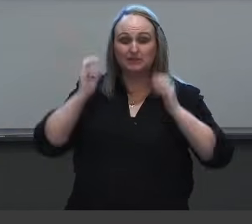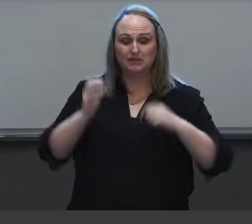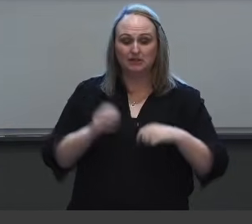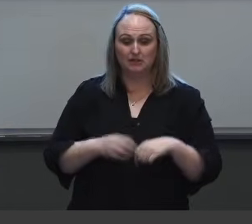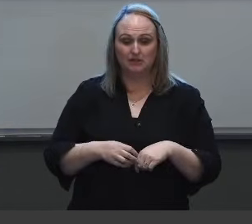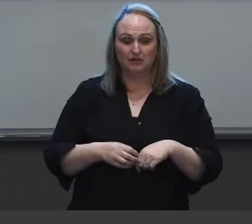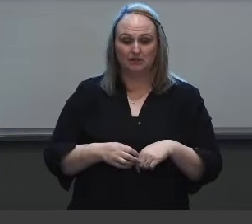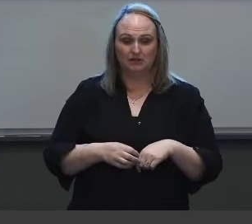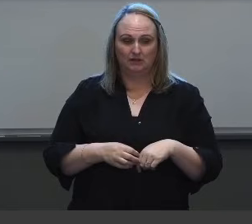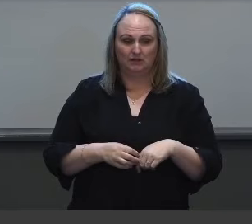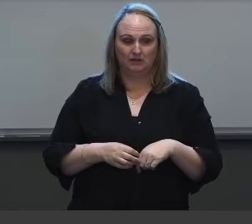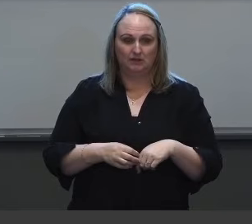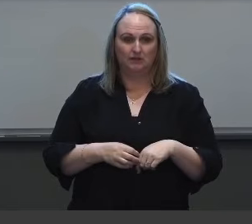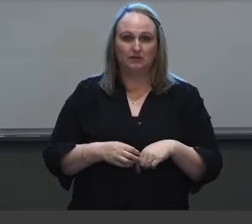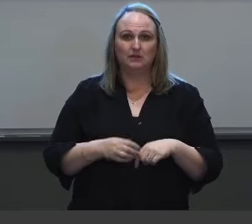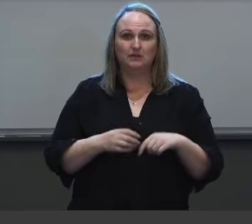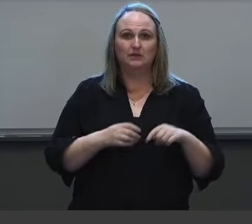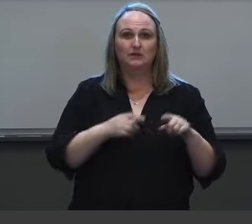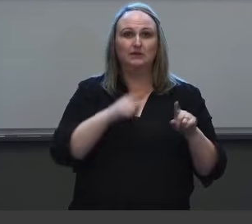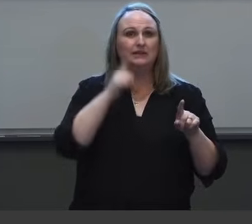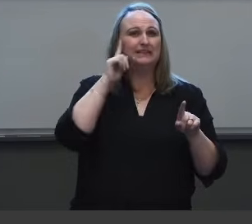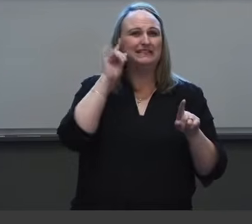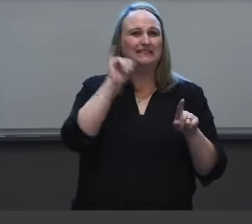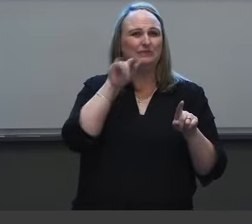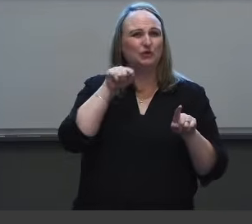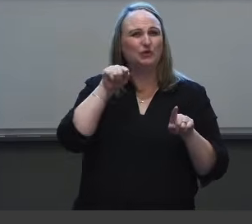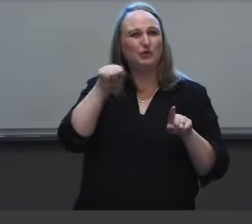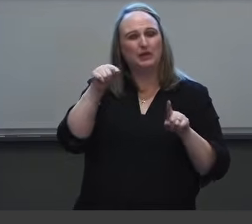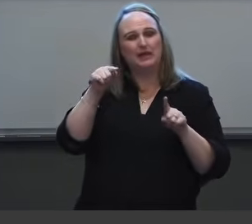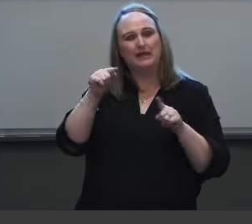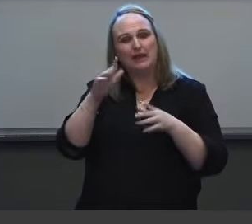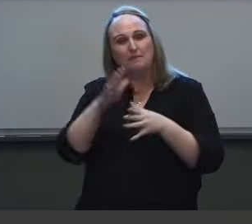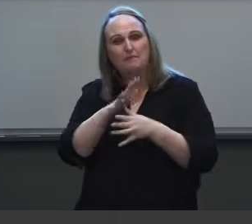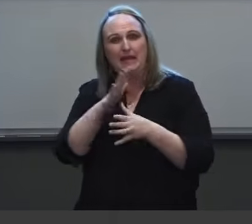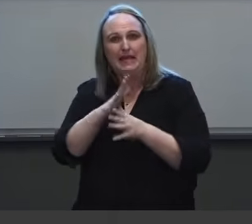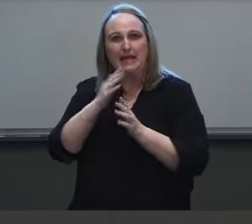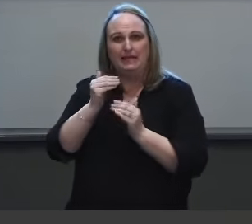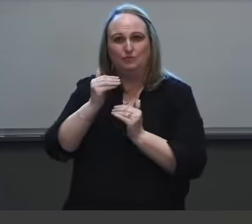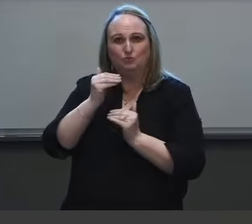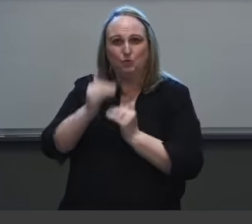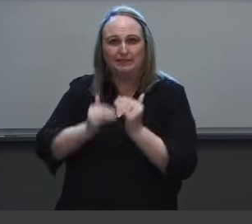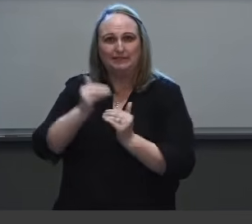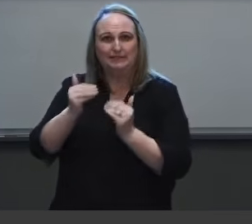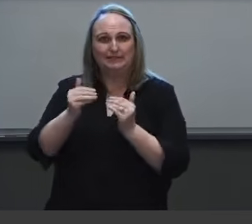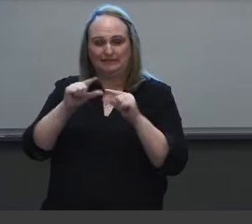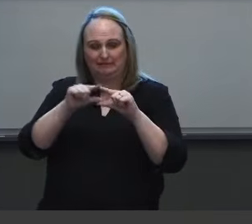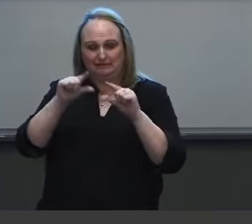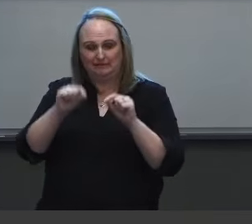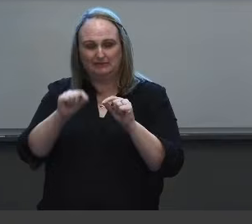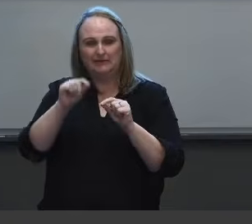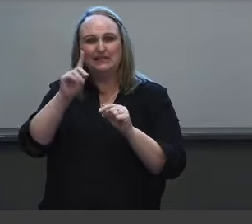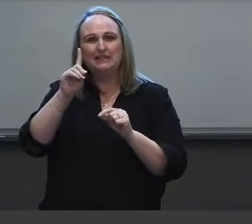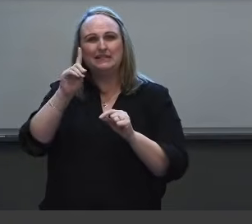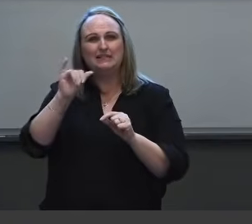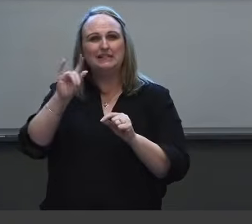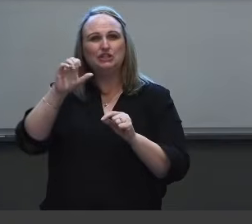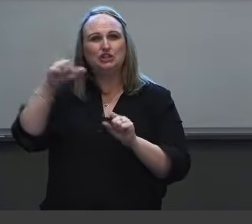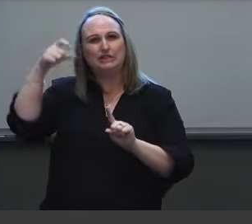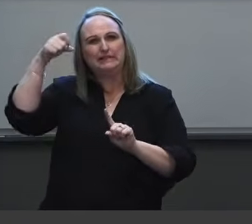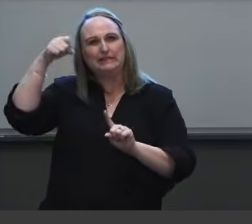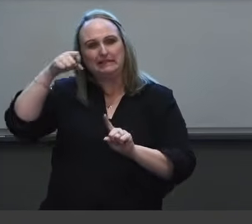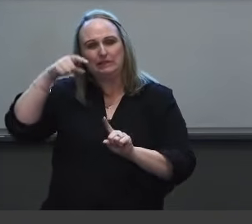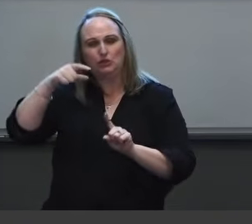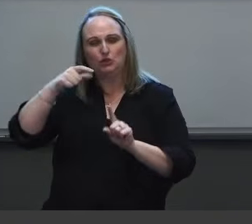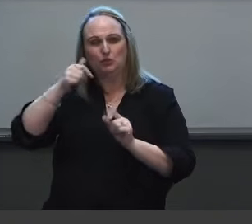noise-canceling headphones, the main processing is digital signal processing, and